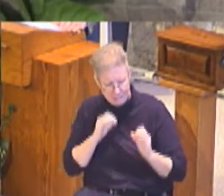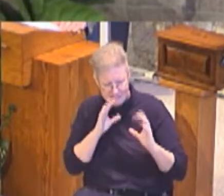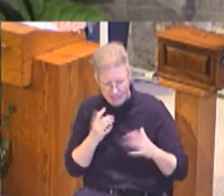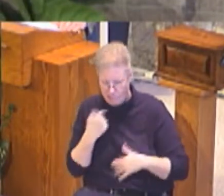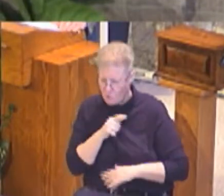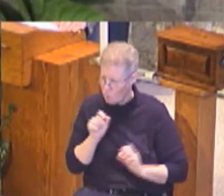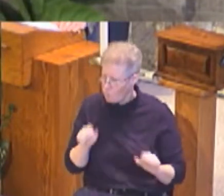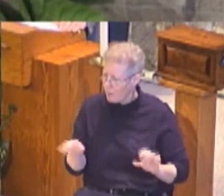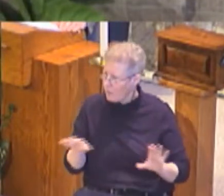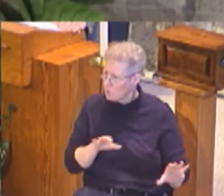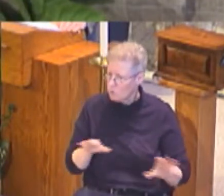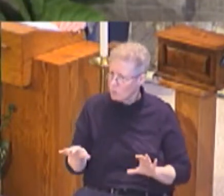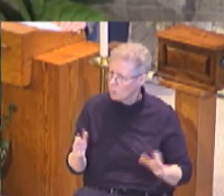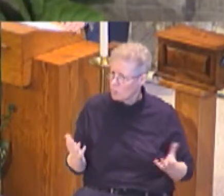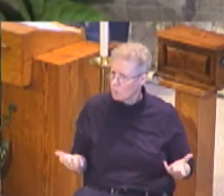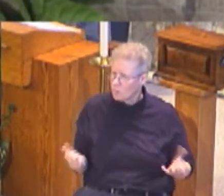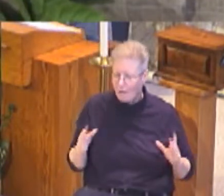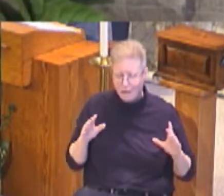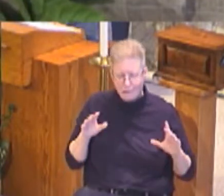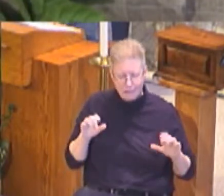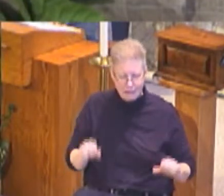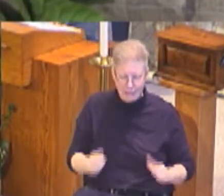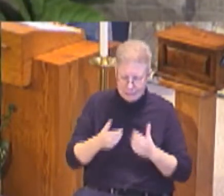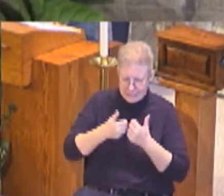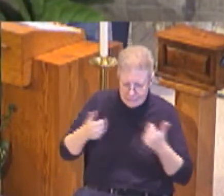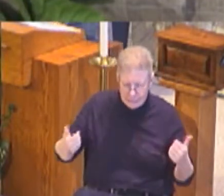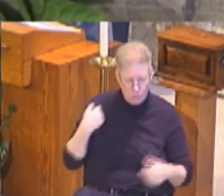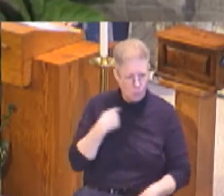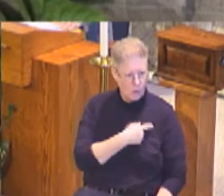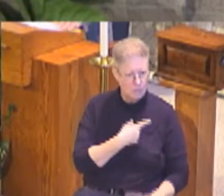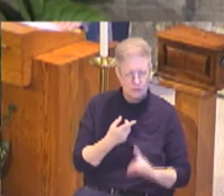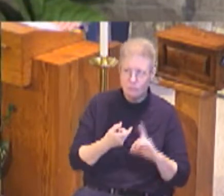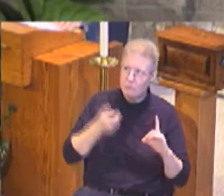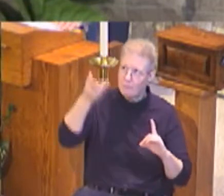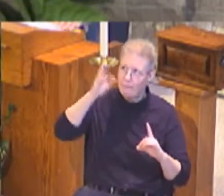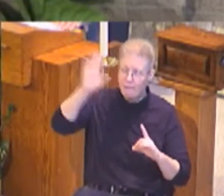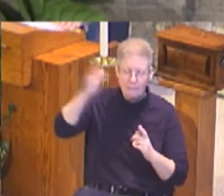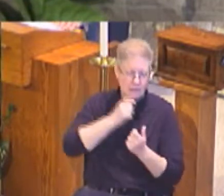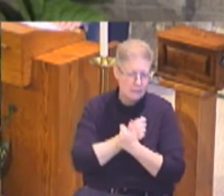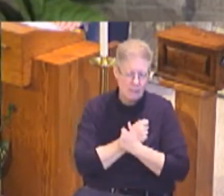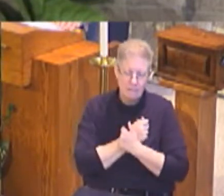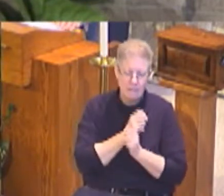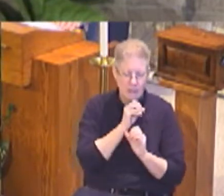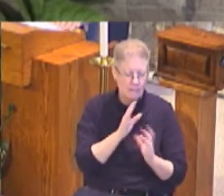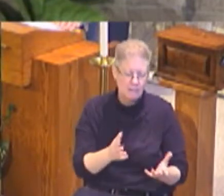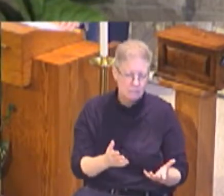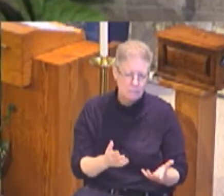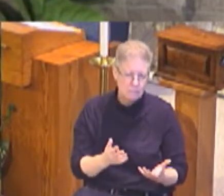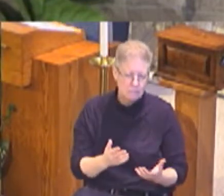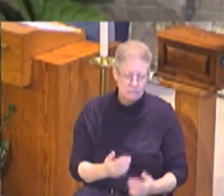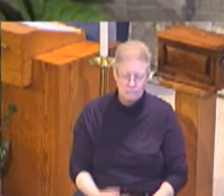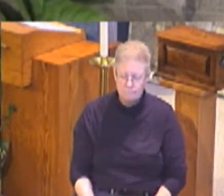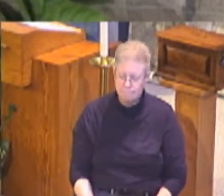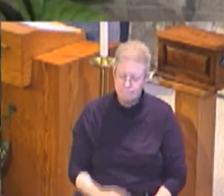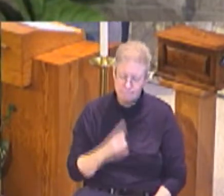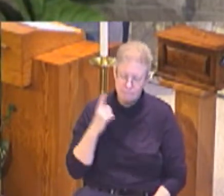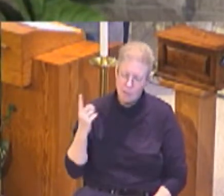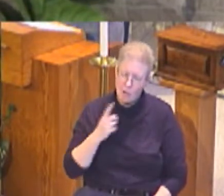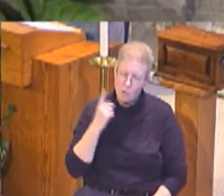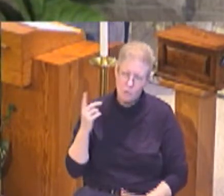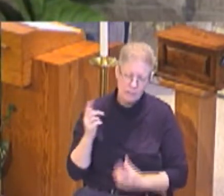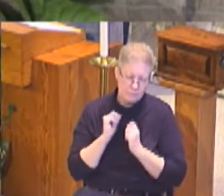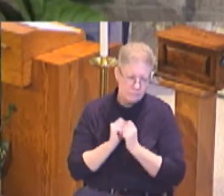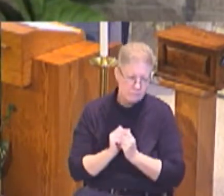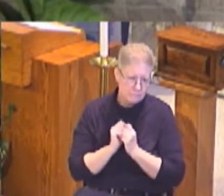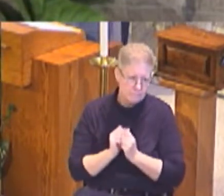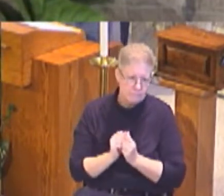do that could ever separate us from the love of God. Just as God is our loving Father,